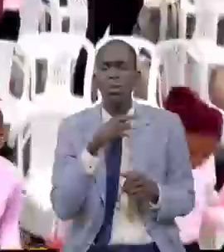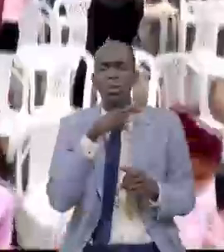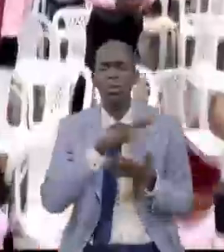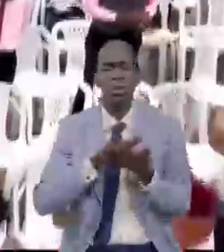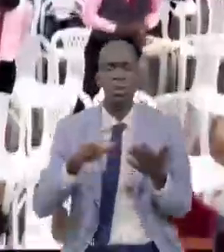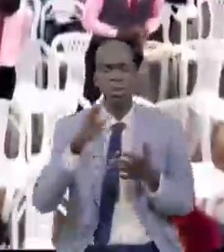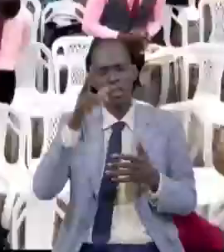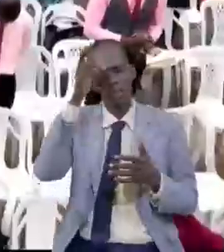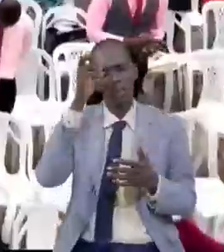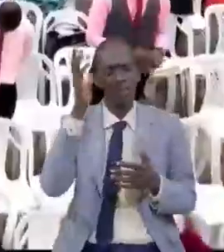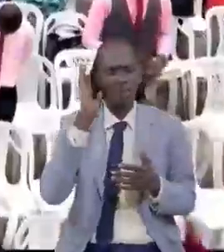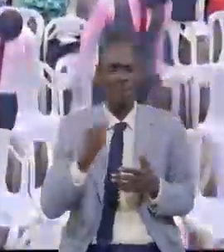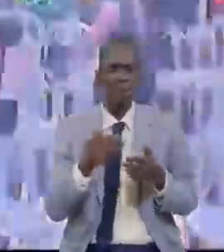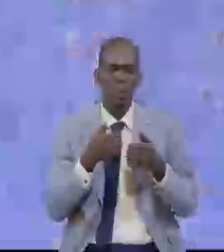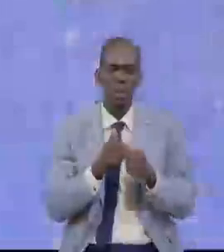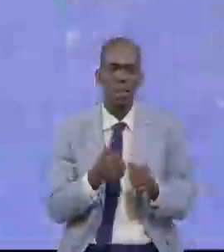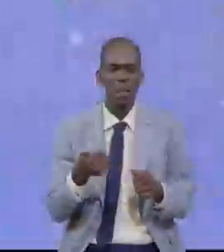of them. Free.